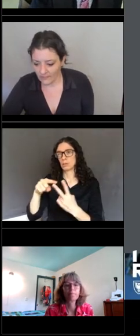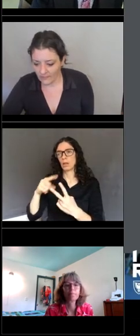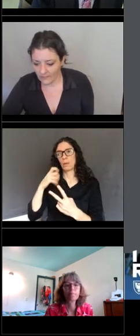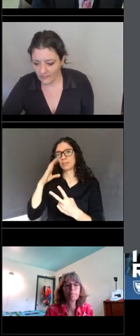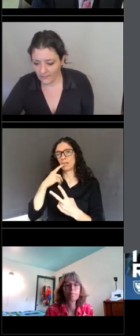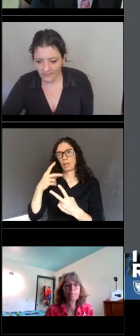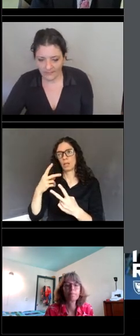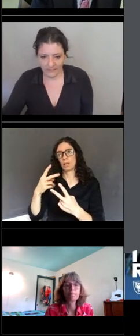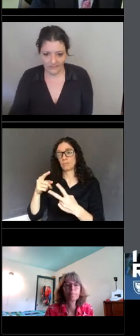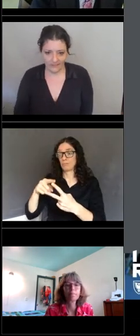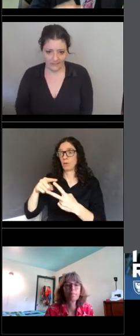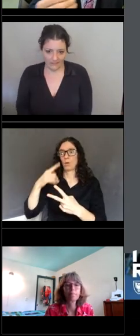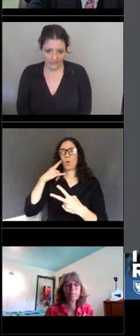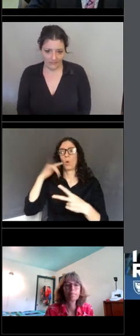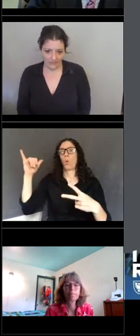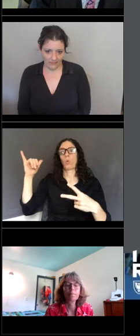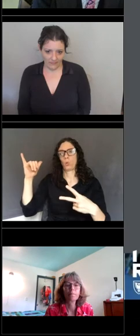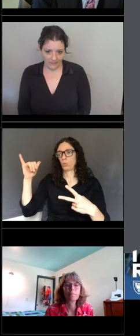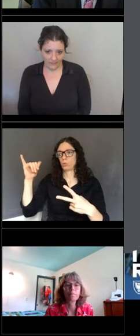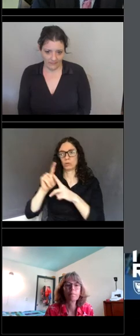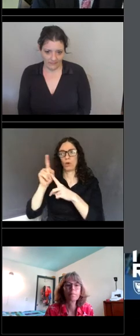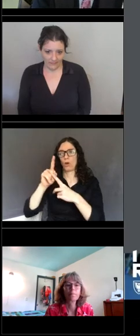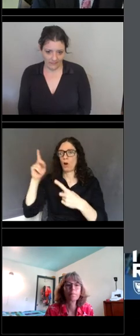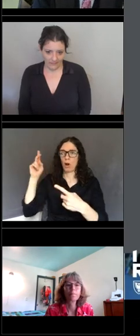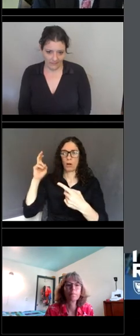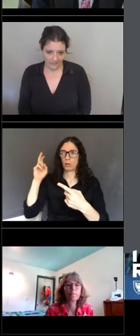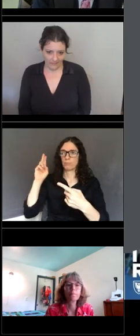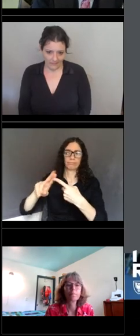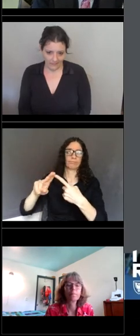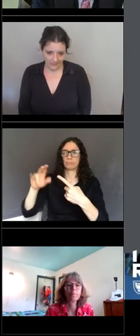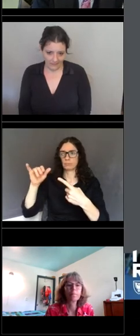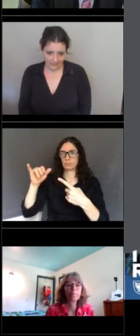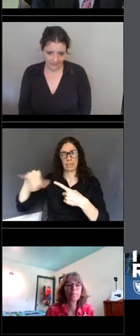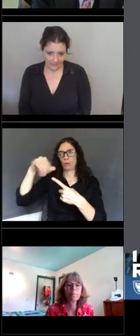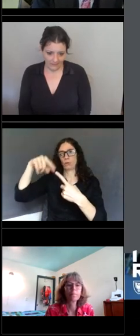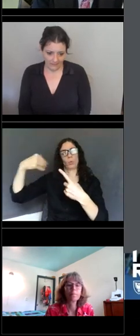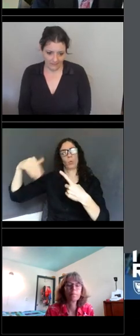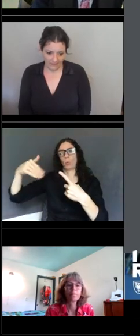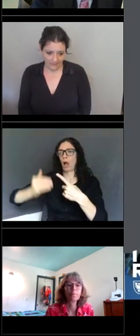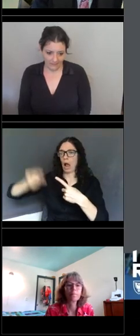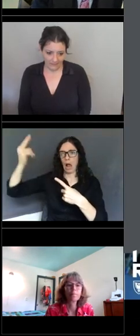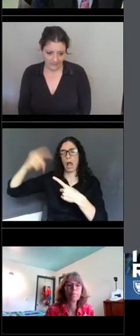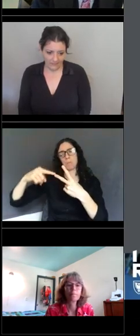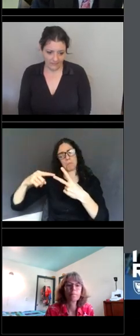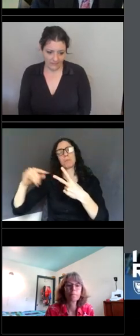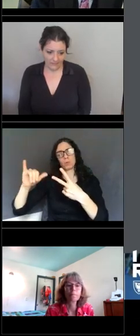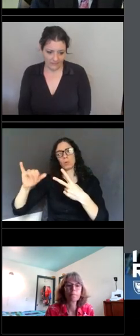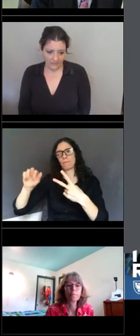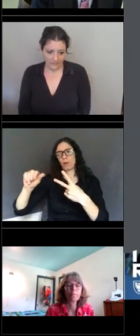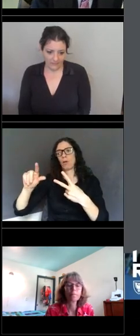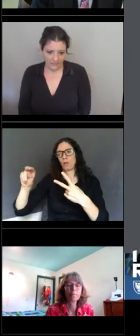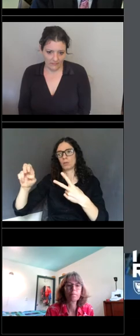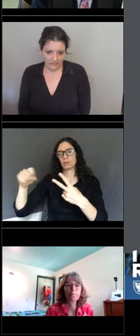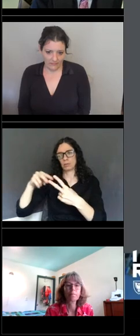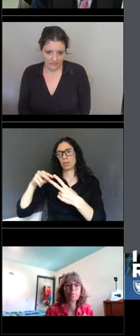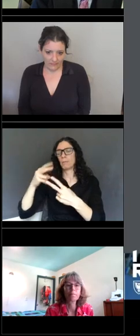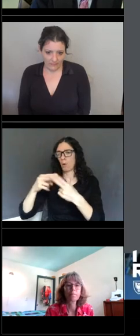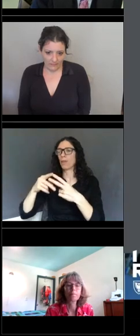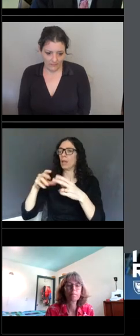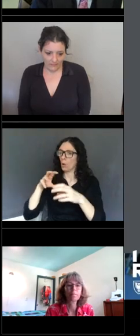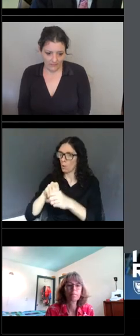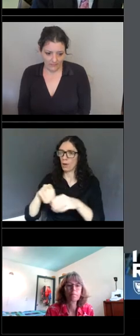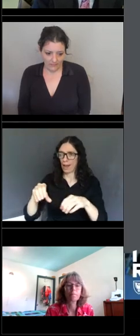say, in terms of, you know, being at the forefront in incorporating actions into their management plan,